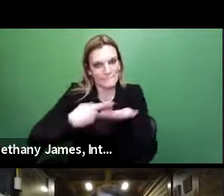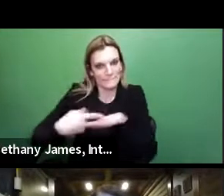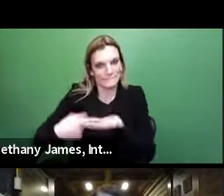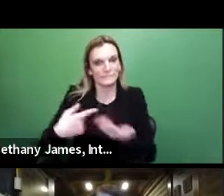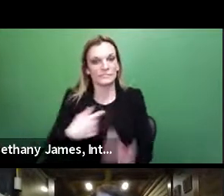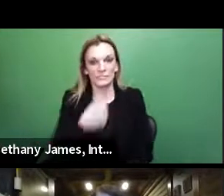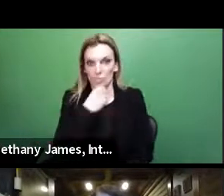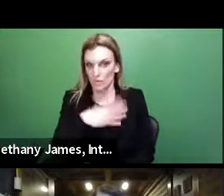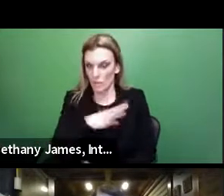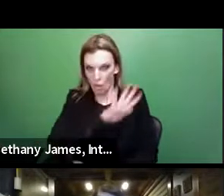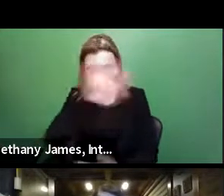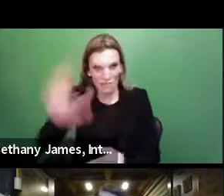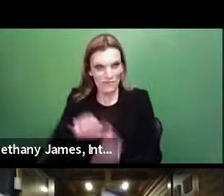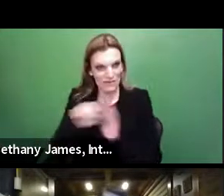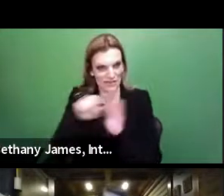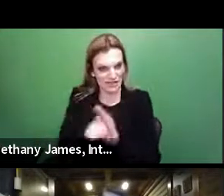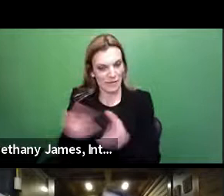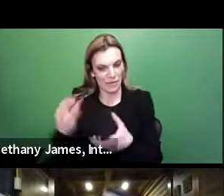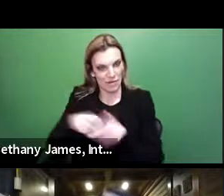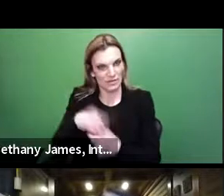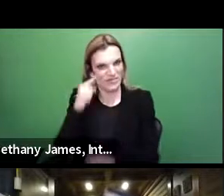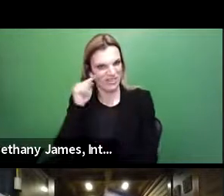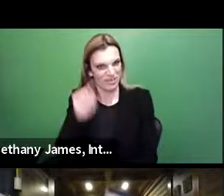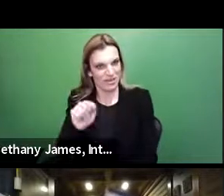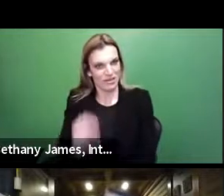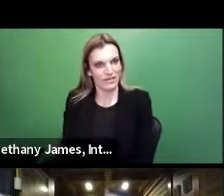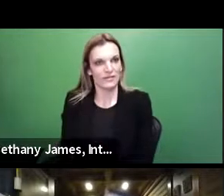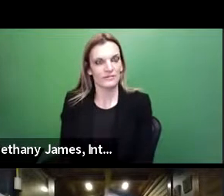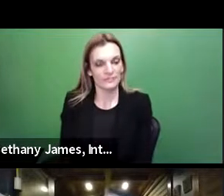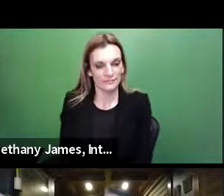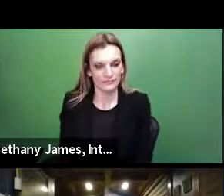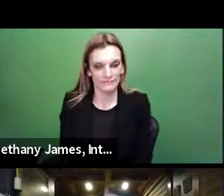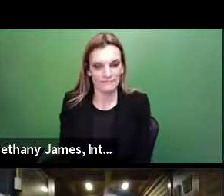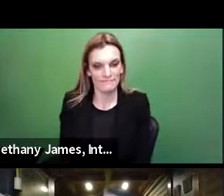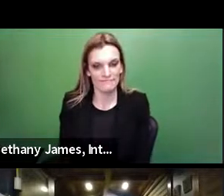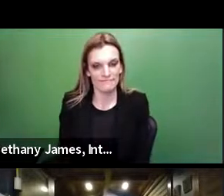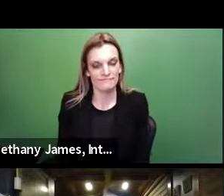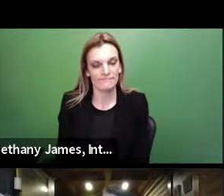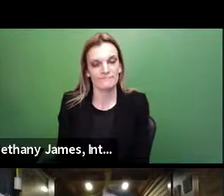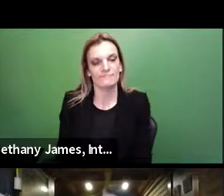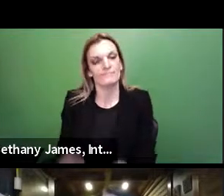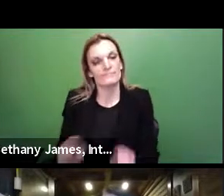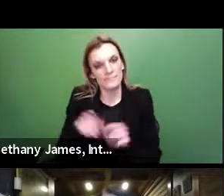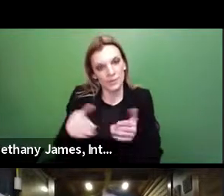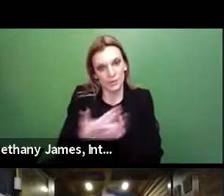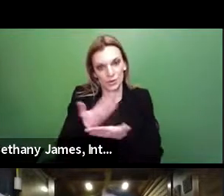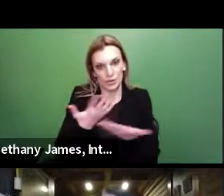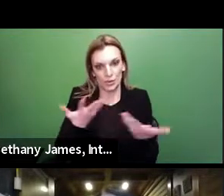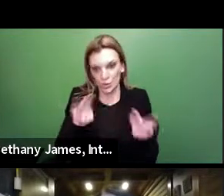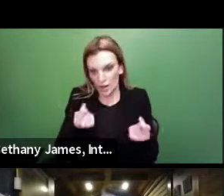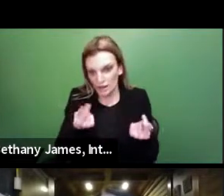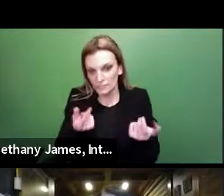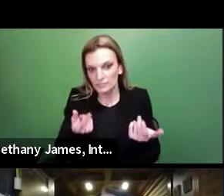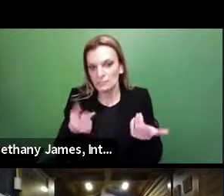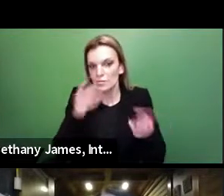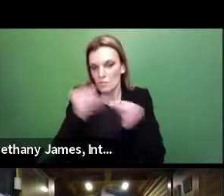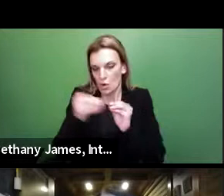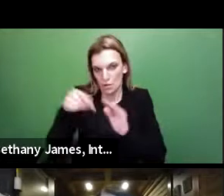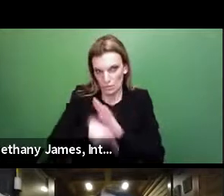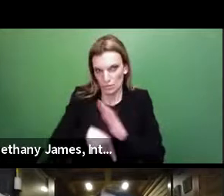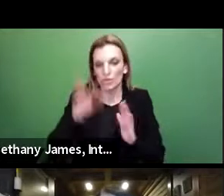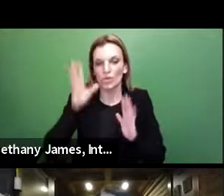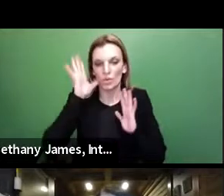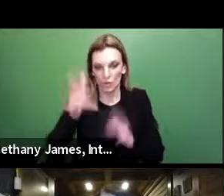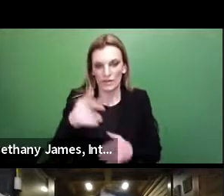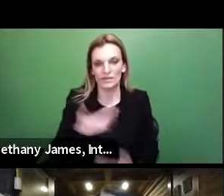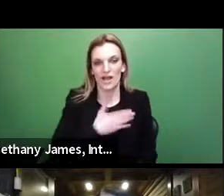from across the state to participate in that. And then finally, I'll just say additional updates and plans will be discussed at our